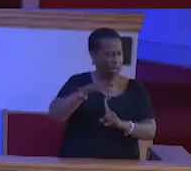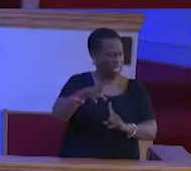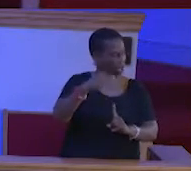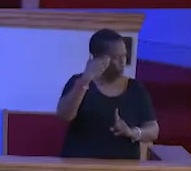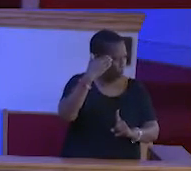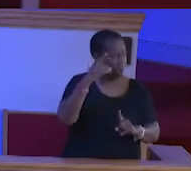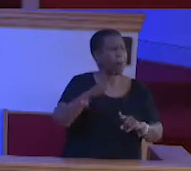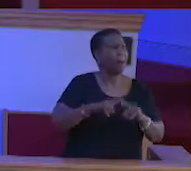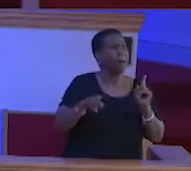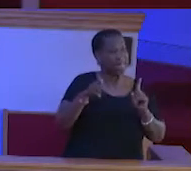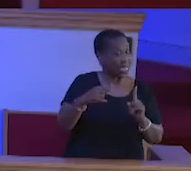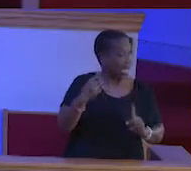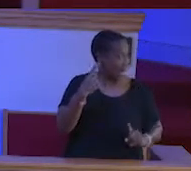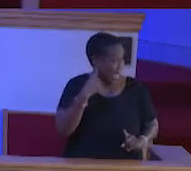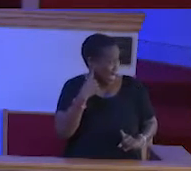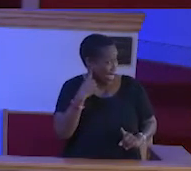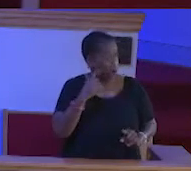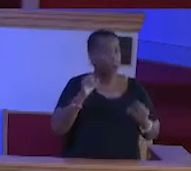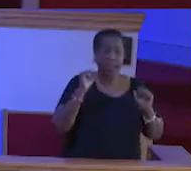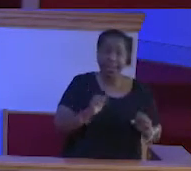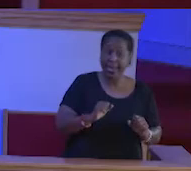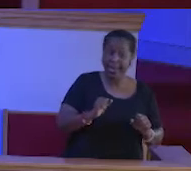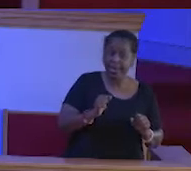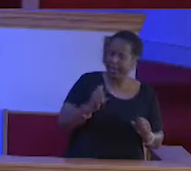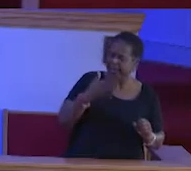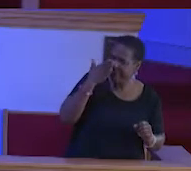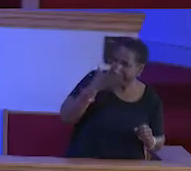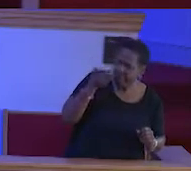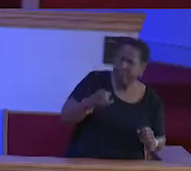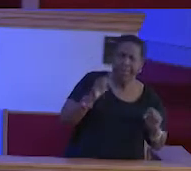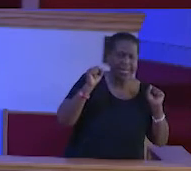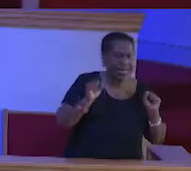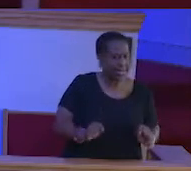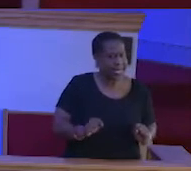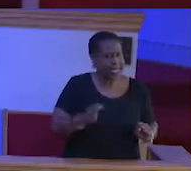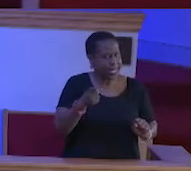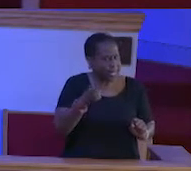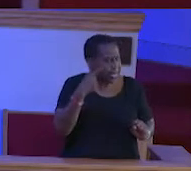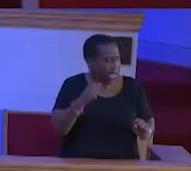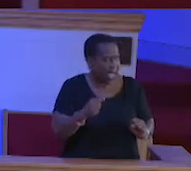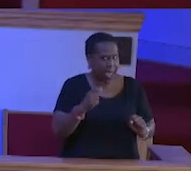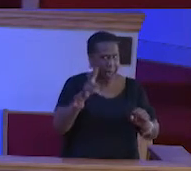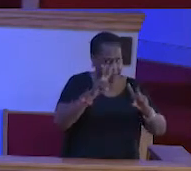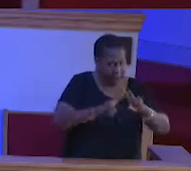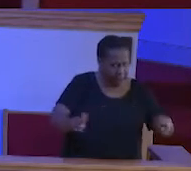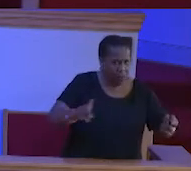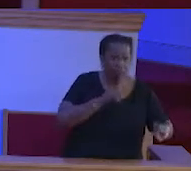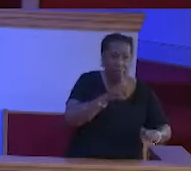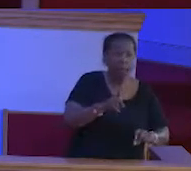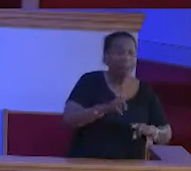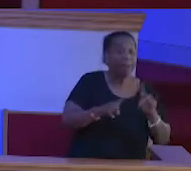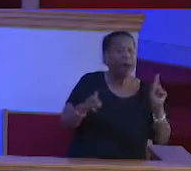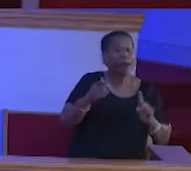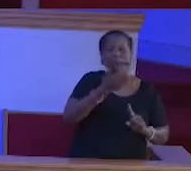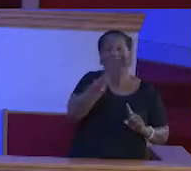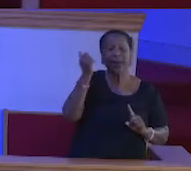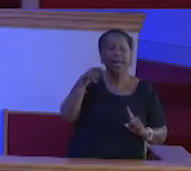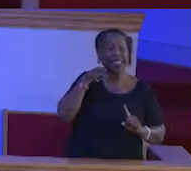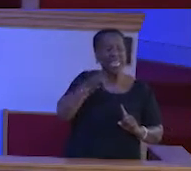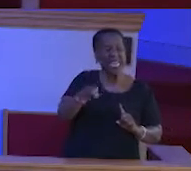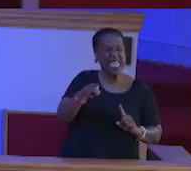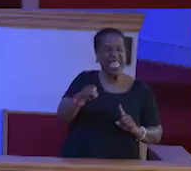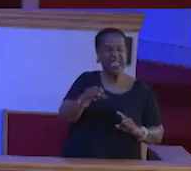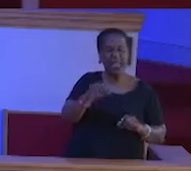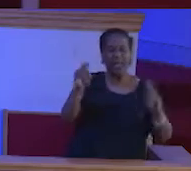him. He can hear, he can sense, he can assess reality, but because he's in a